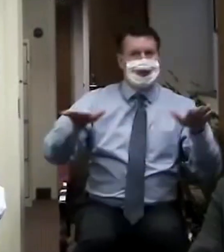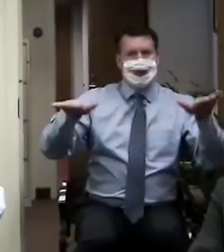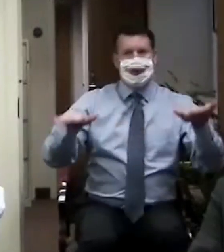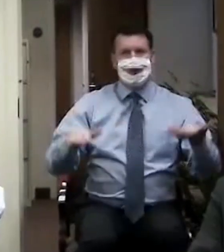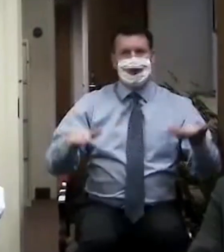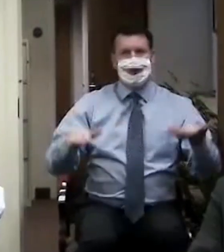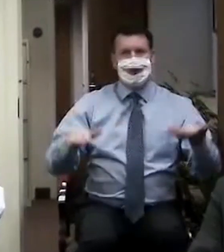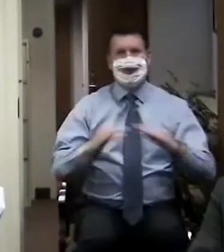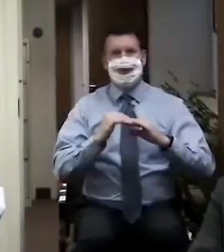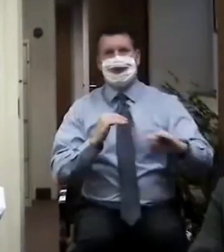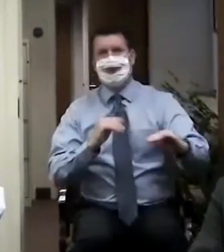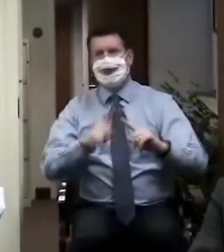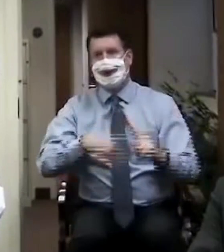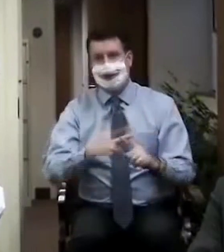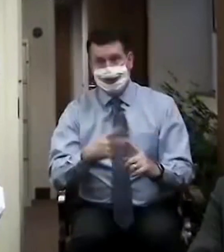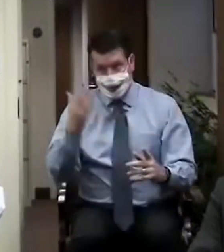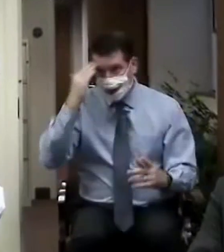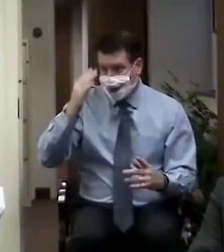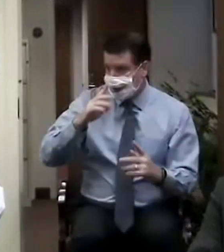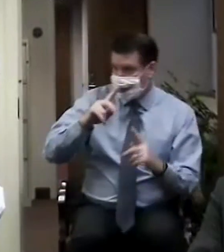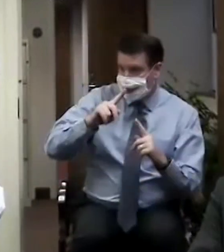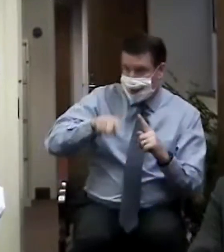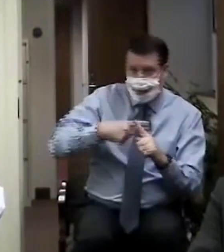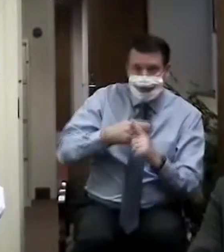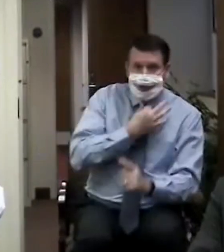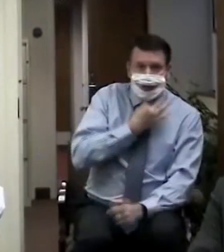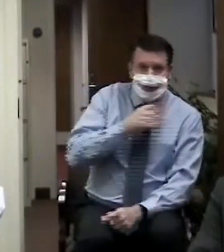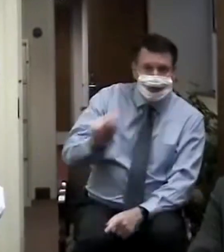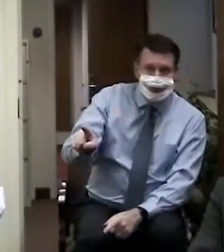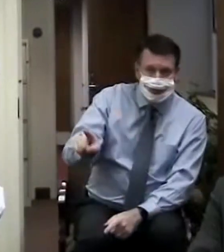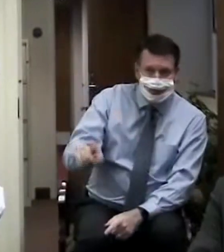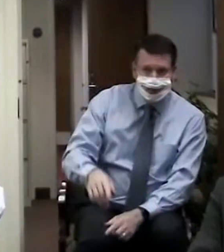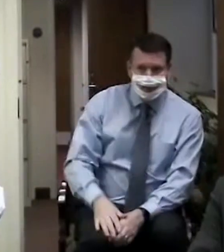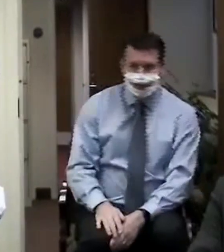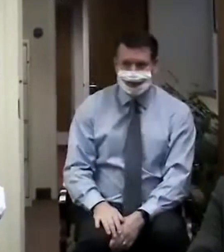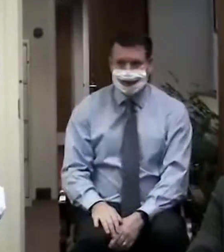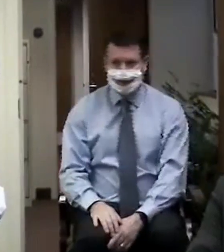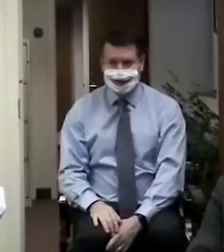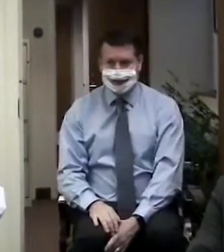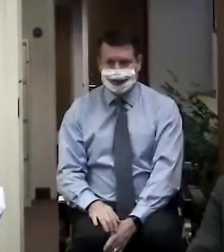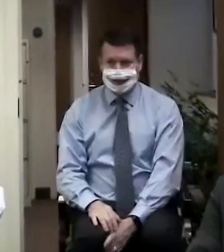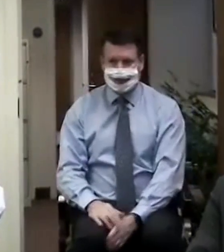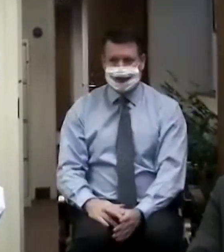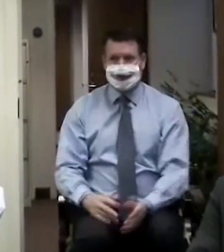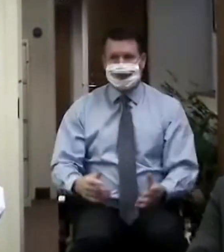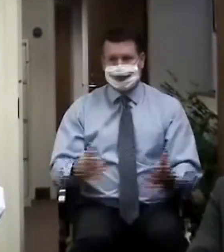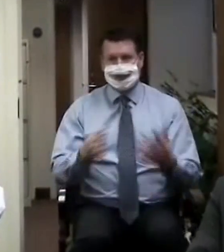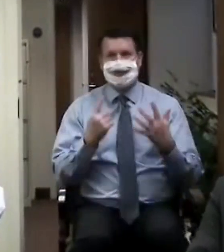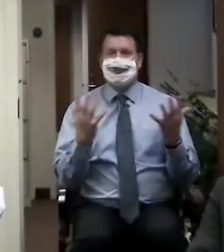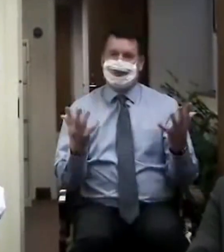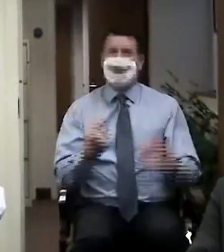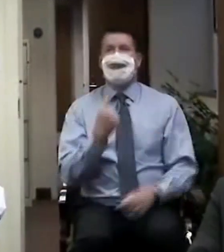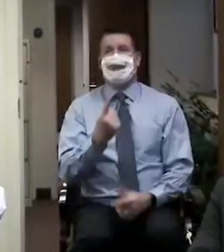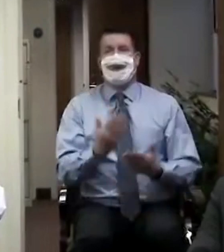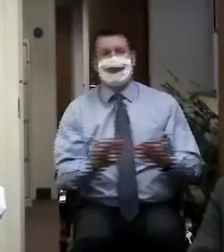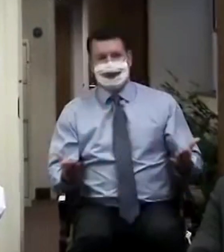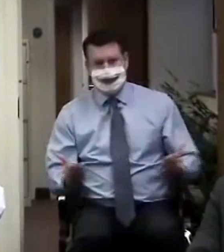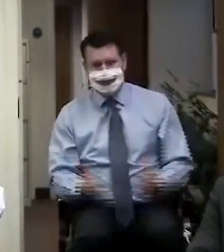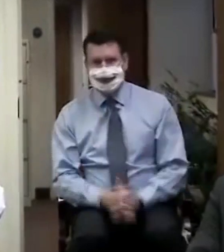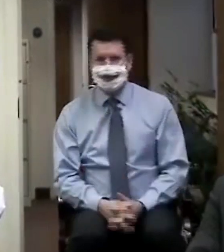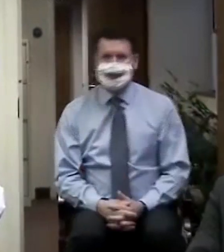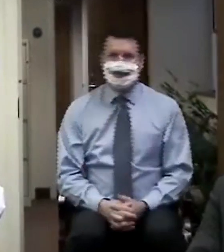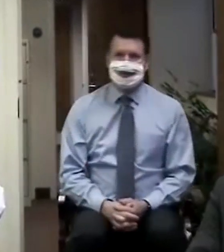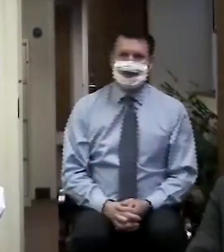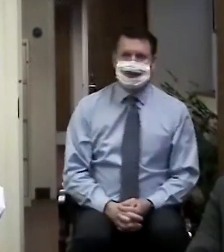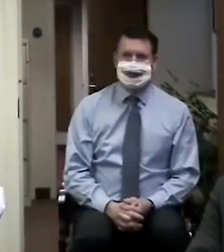So I will say one thing, and then I'll let Adam speak a little bit more to this. But I think really by the end of August,